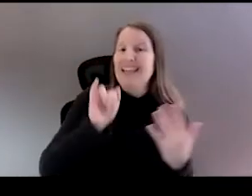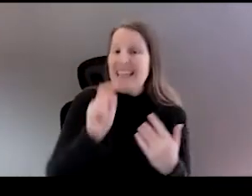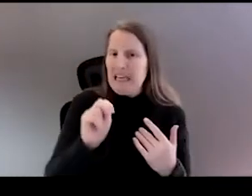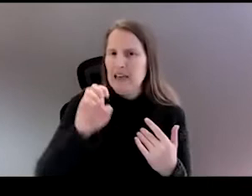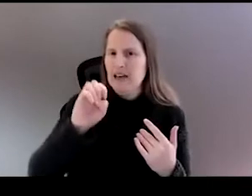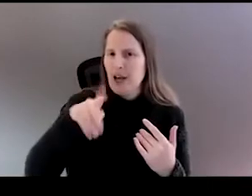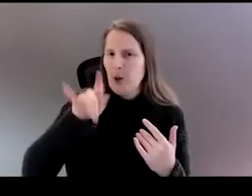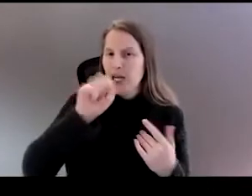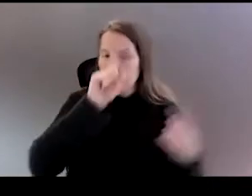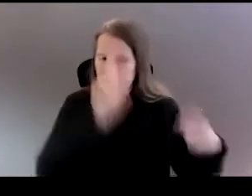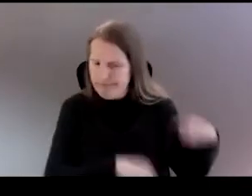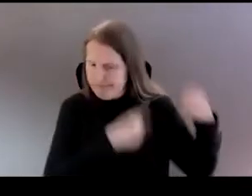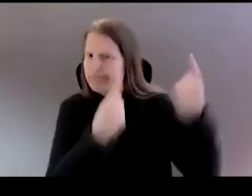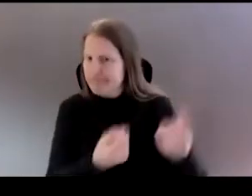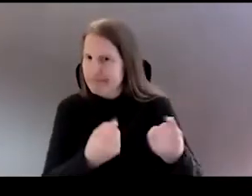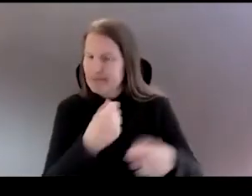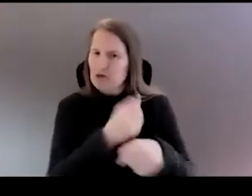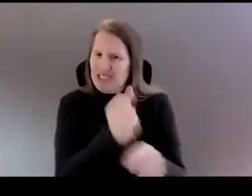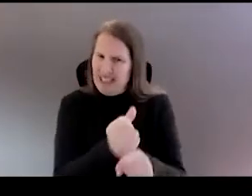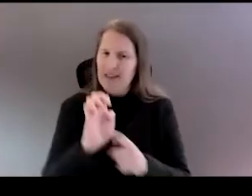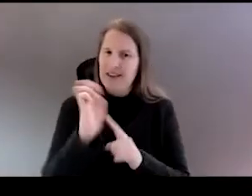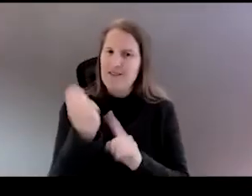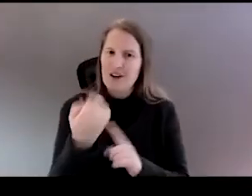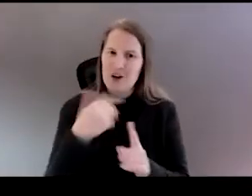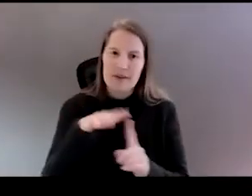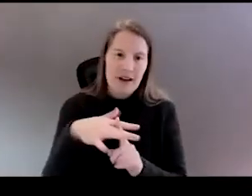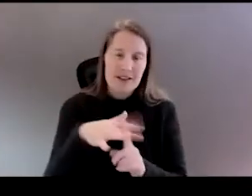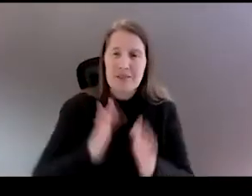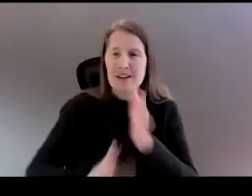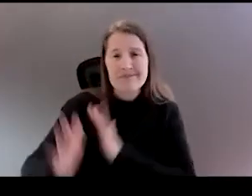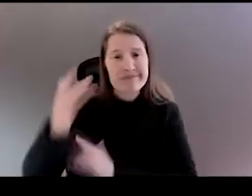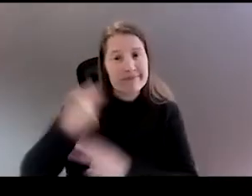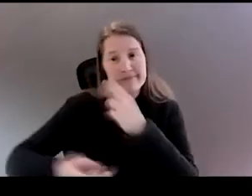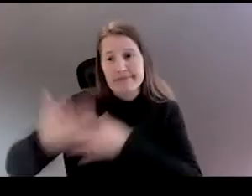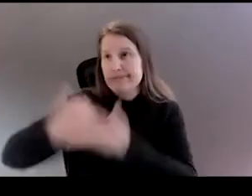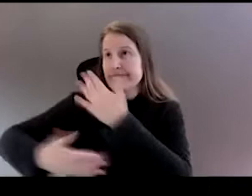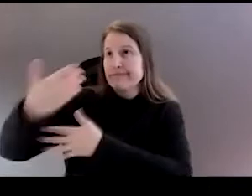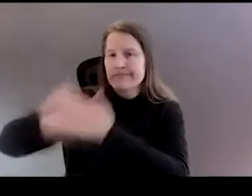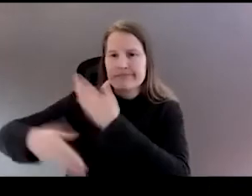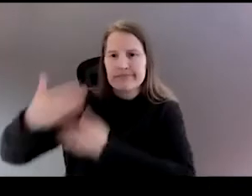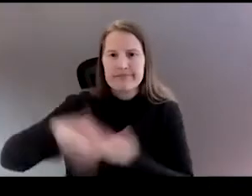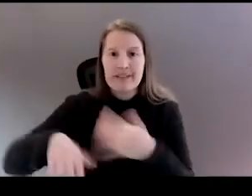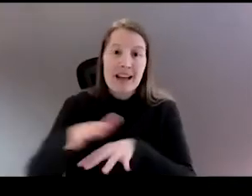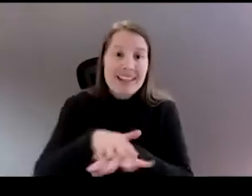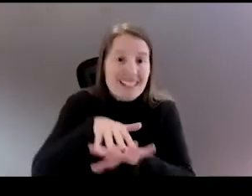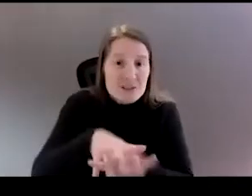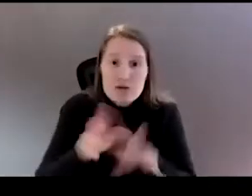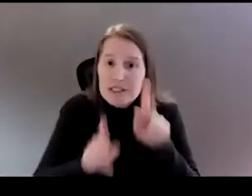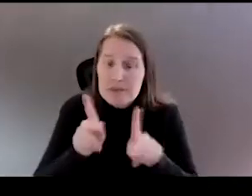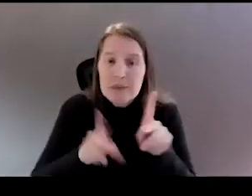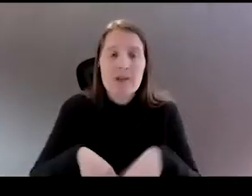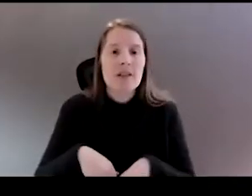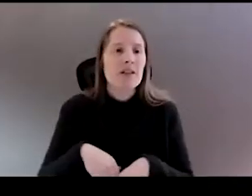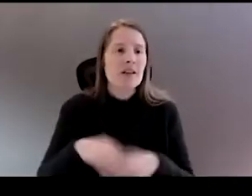that environment, going back to the way Indigenous people are treated, going back to the way that women are